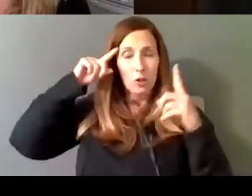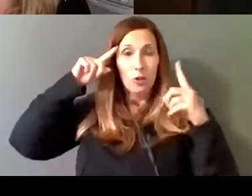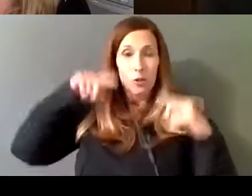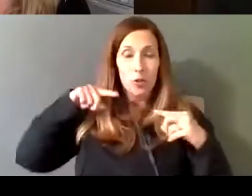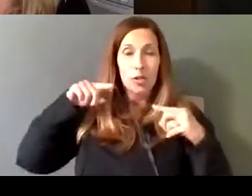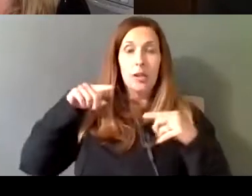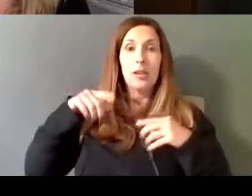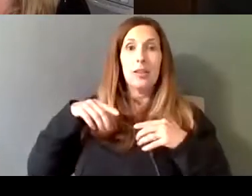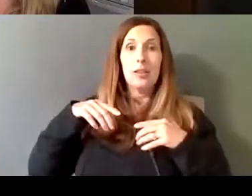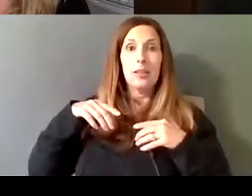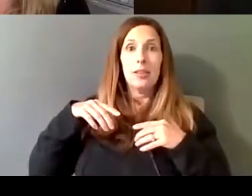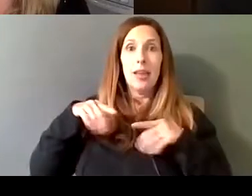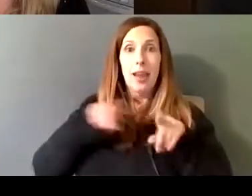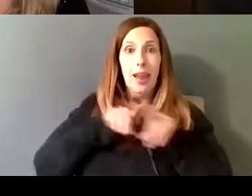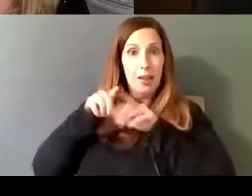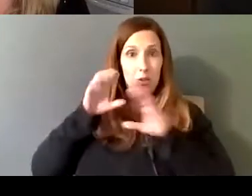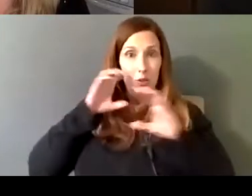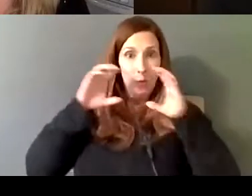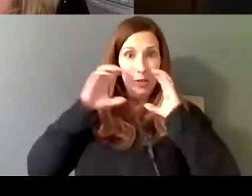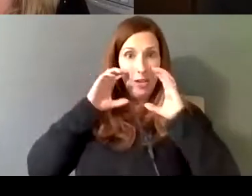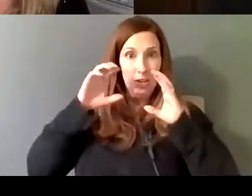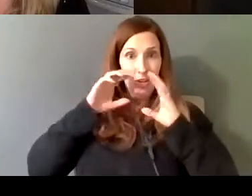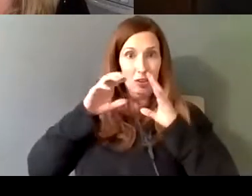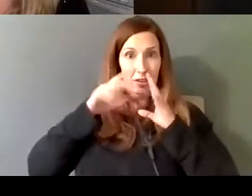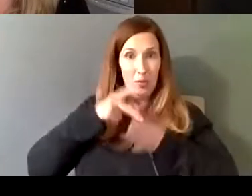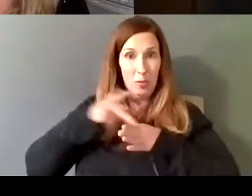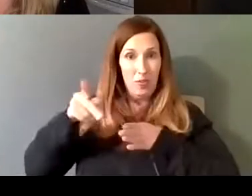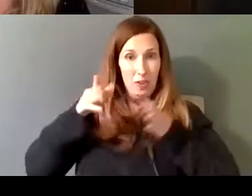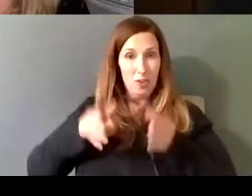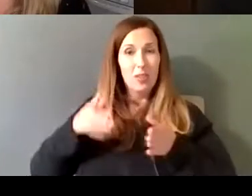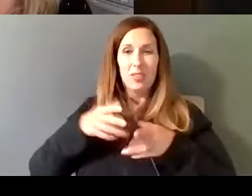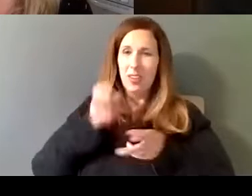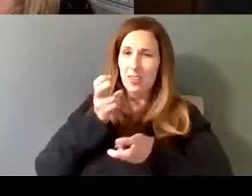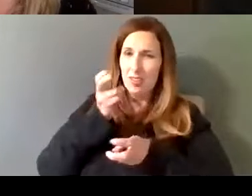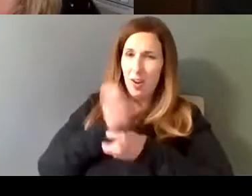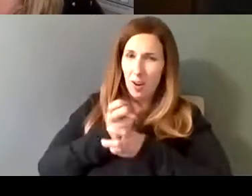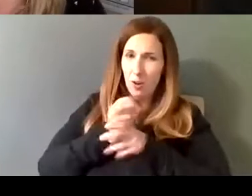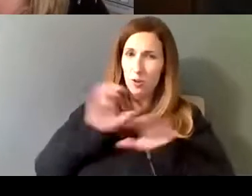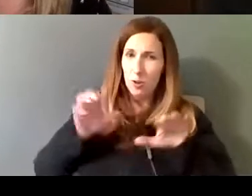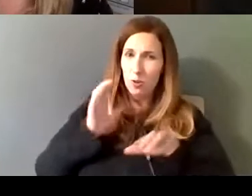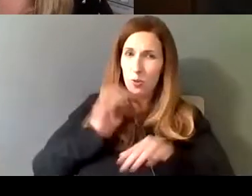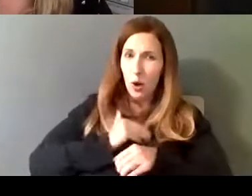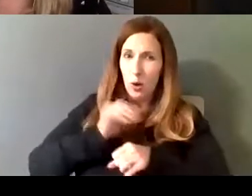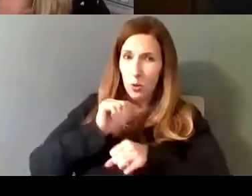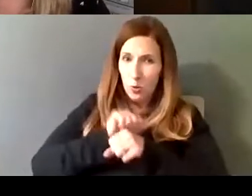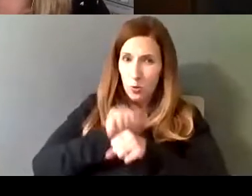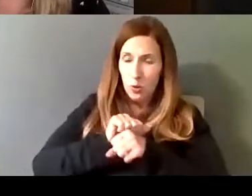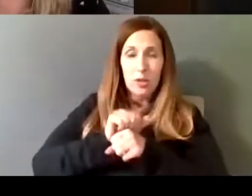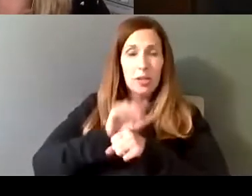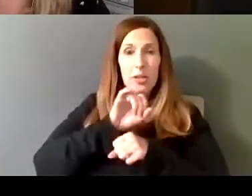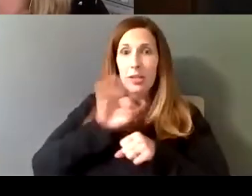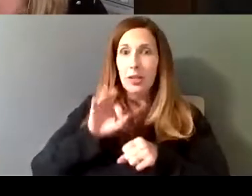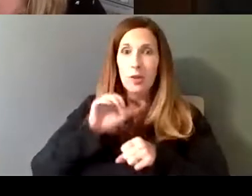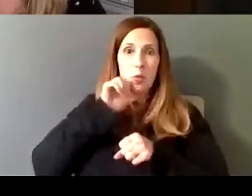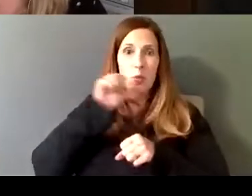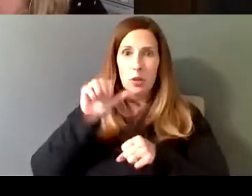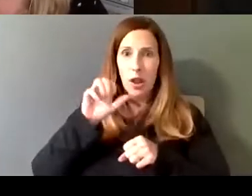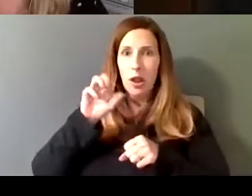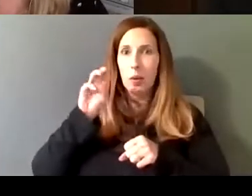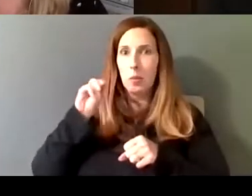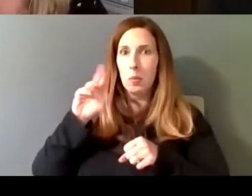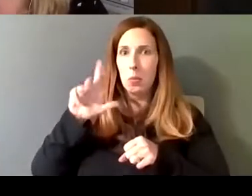as communication practitioners, it's difficult to do the work that we do and do it well when we're not multiculturalists.